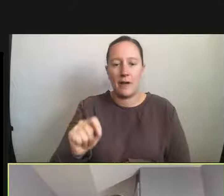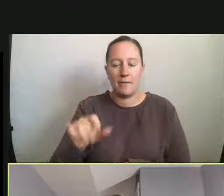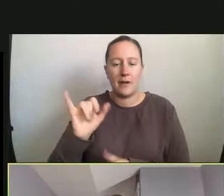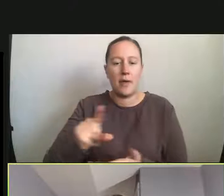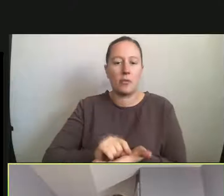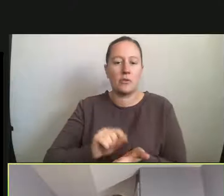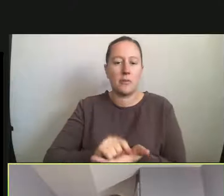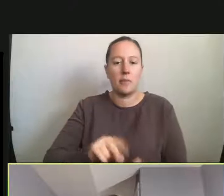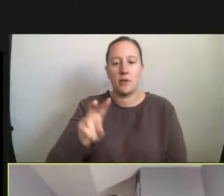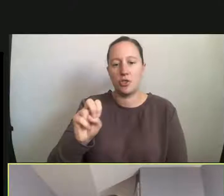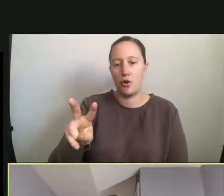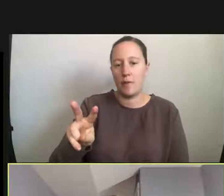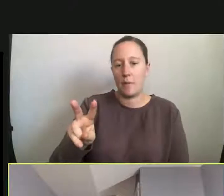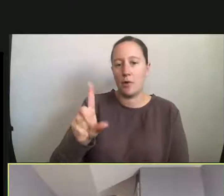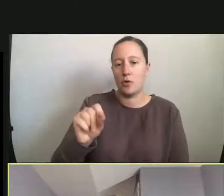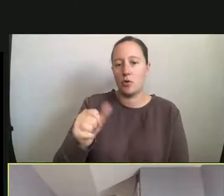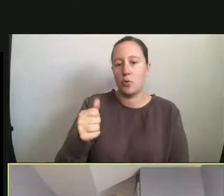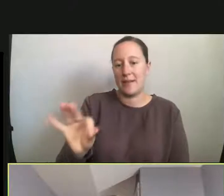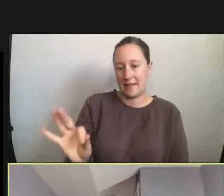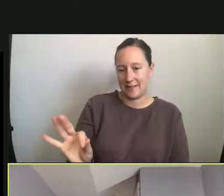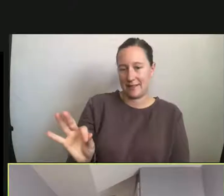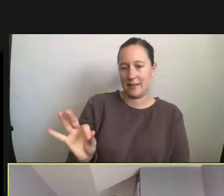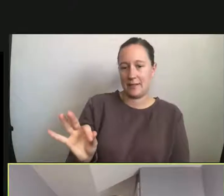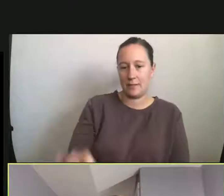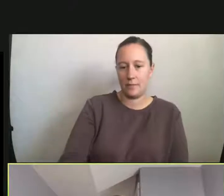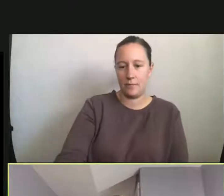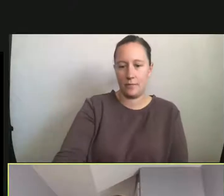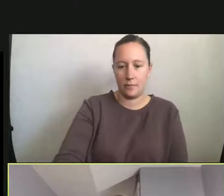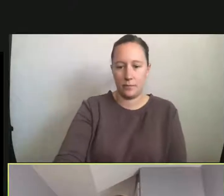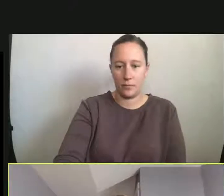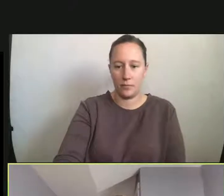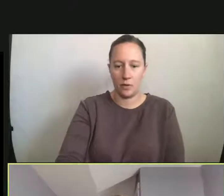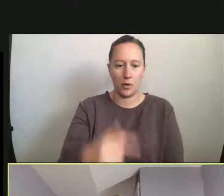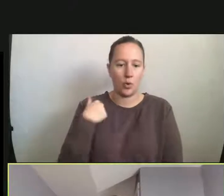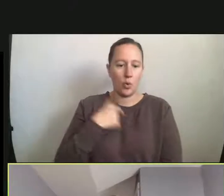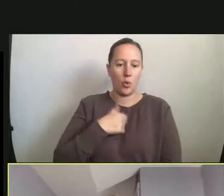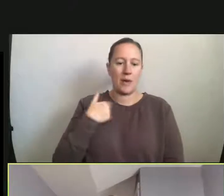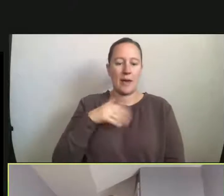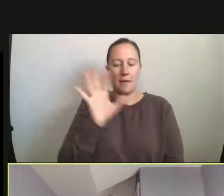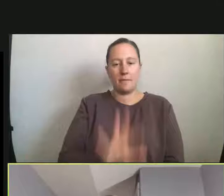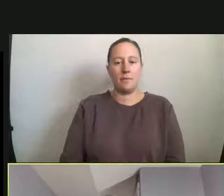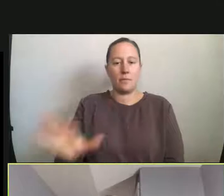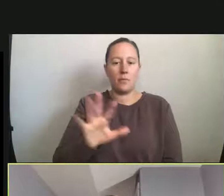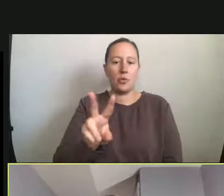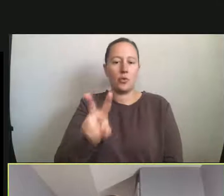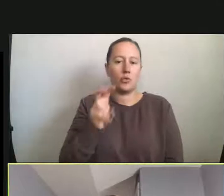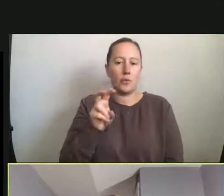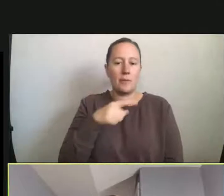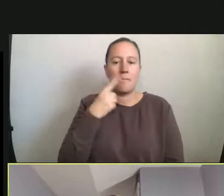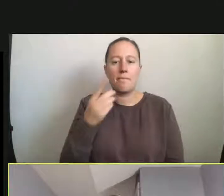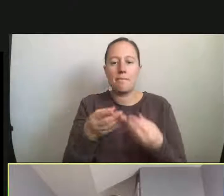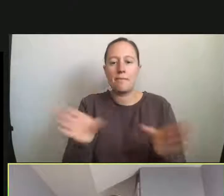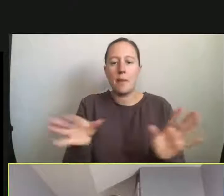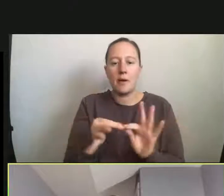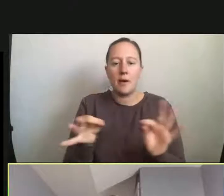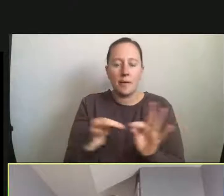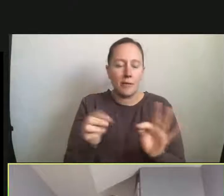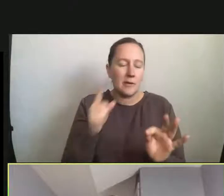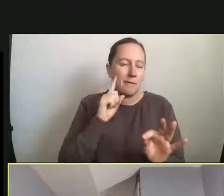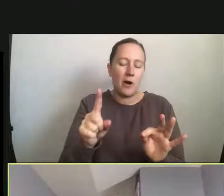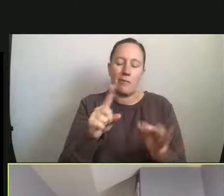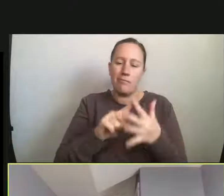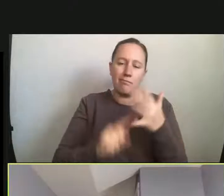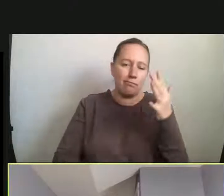comment in November 2019. So we got about 200 public comments from a variety of different stakeholders on that